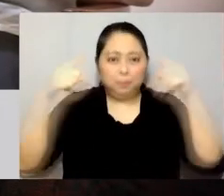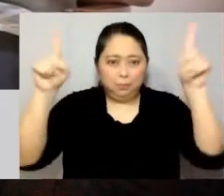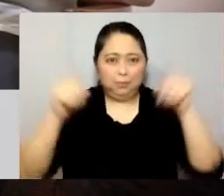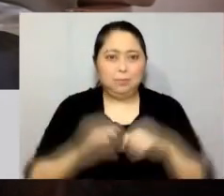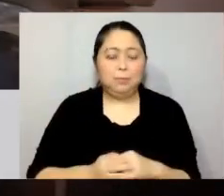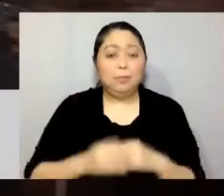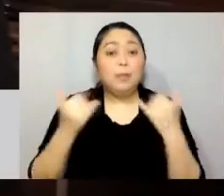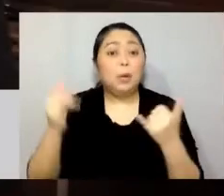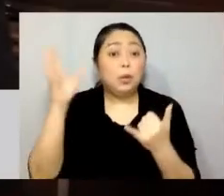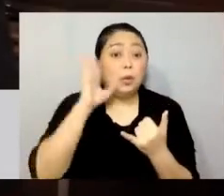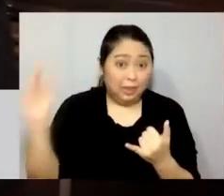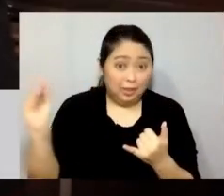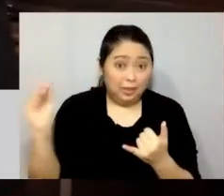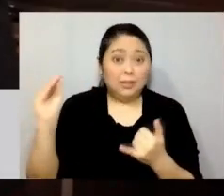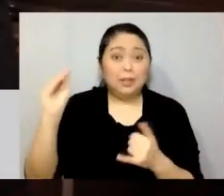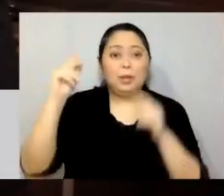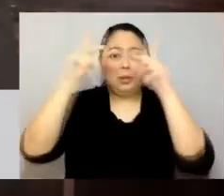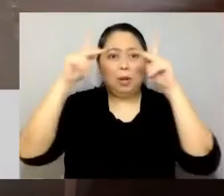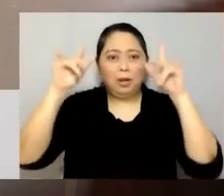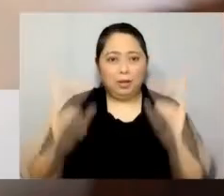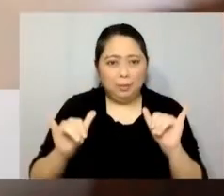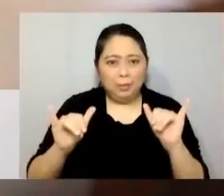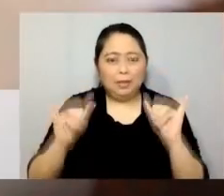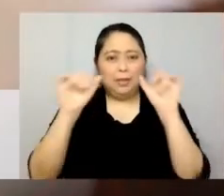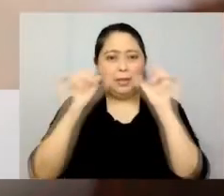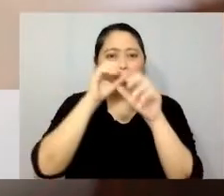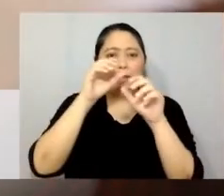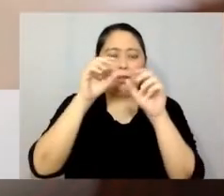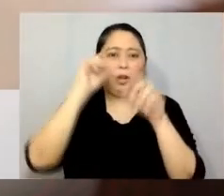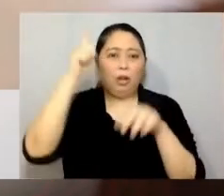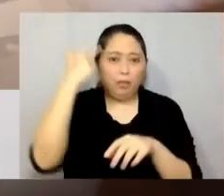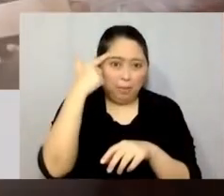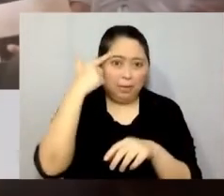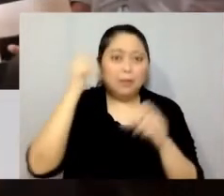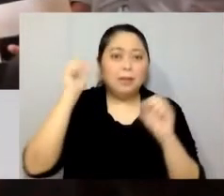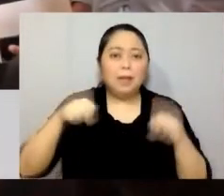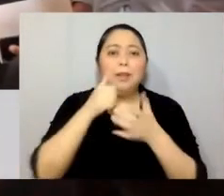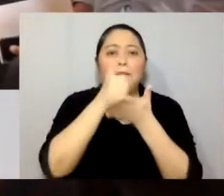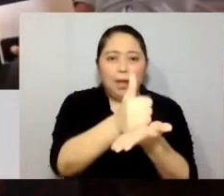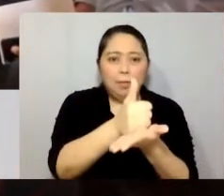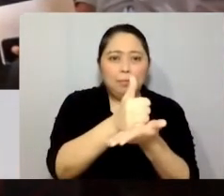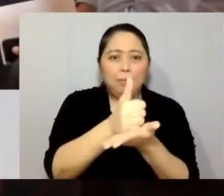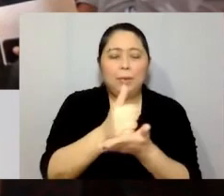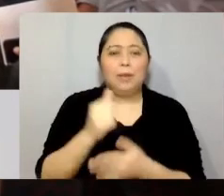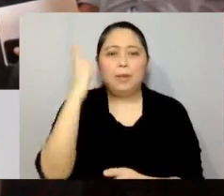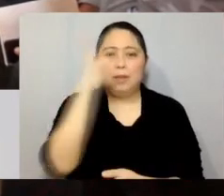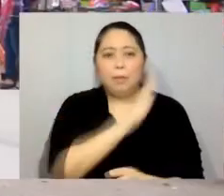features of a parliamentary form of government can help serve the development needs in the Bangsamoro.